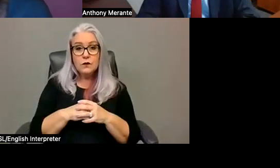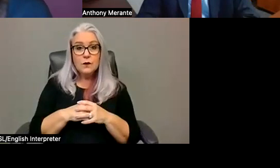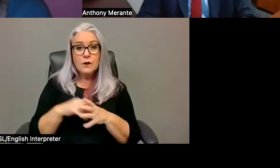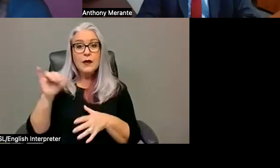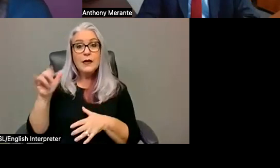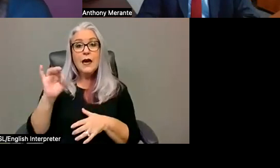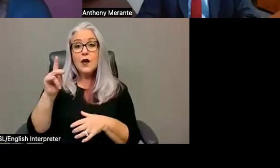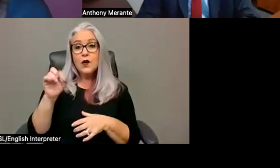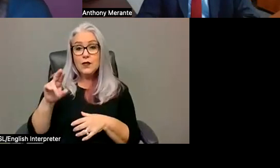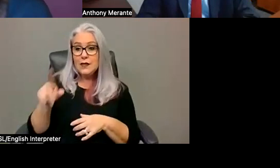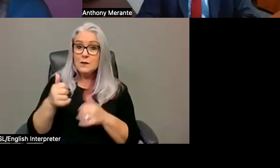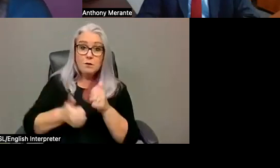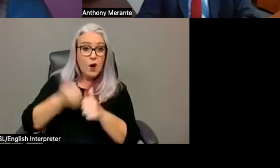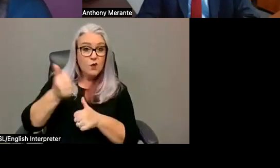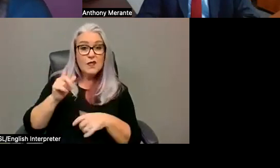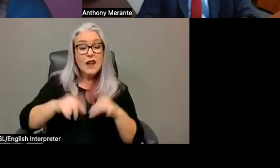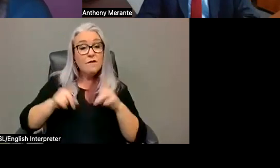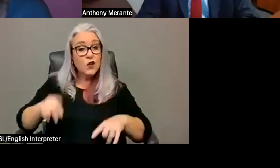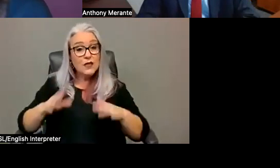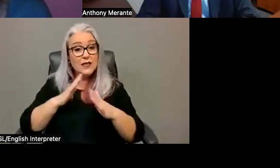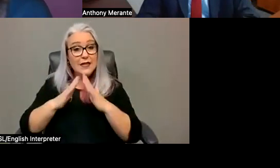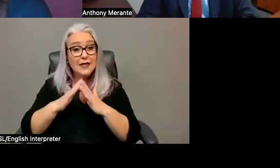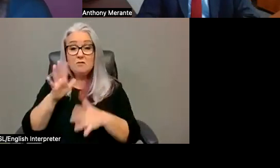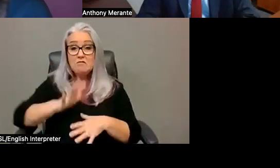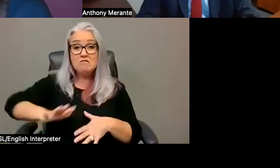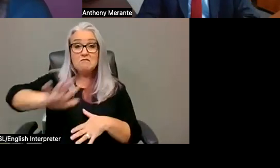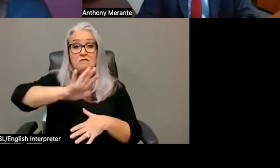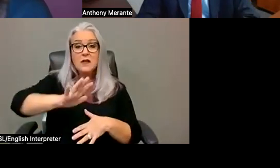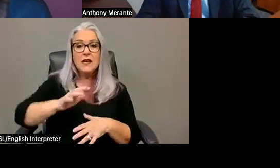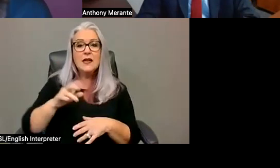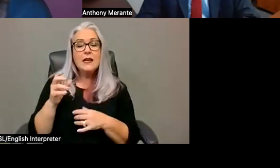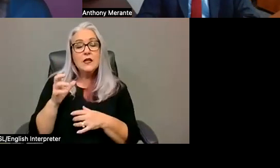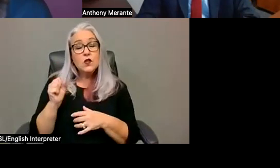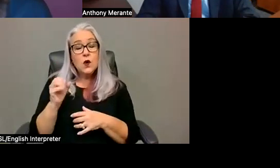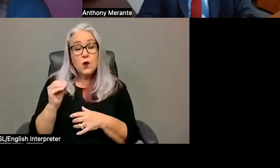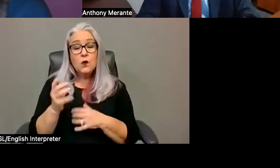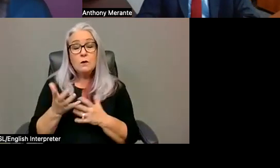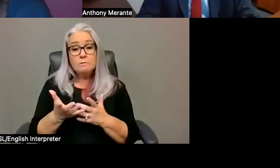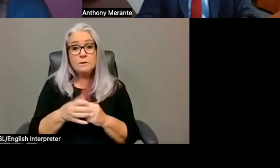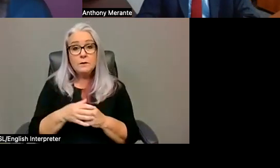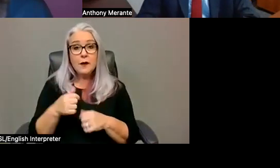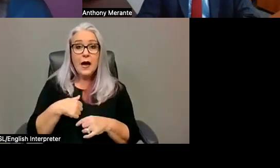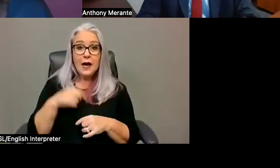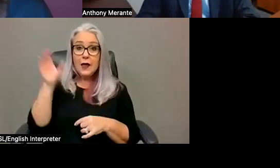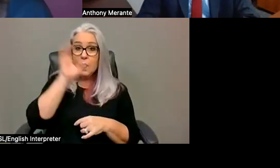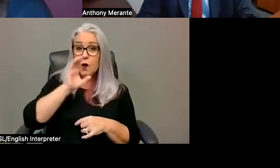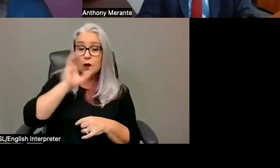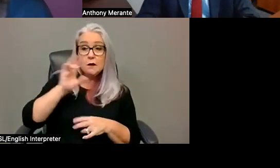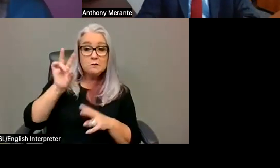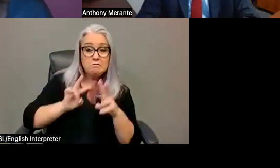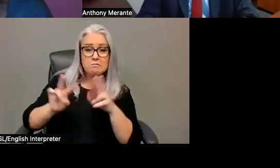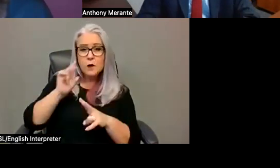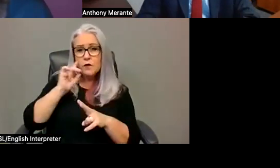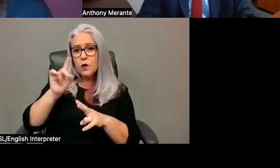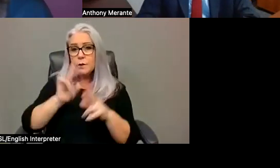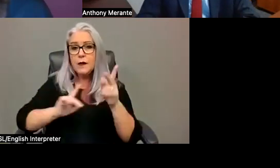of its size in all of America, and we're able to make it work. And so, yes, when I look for people who I want to put in